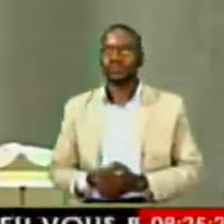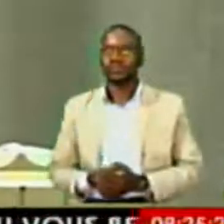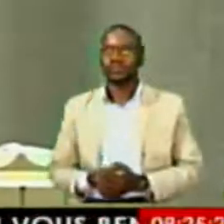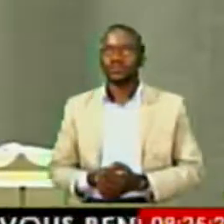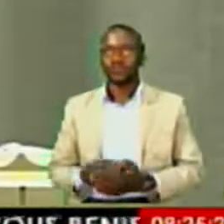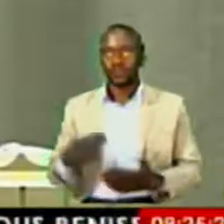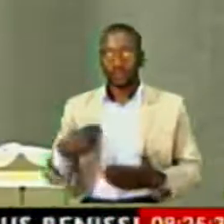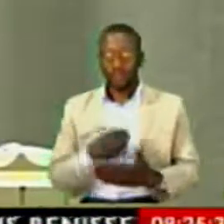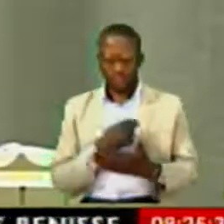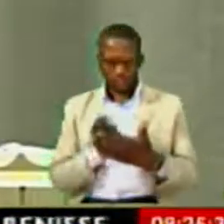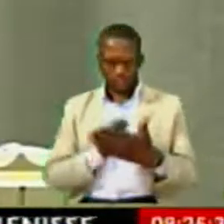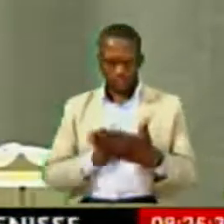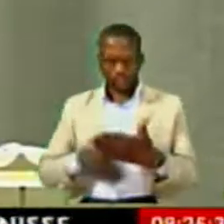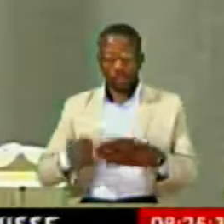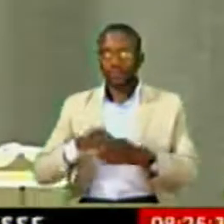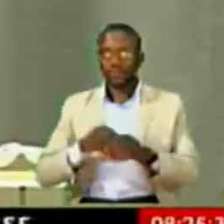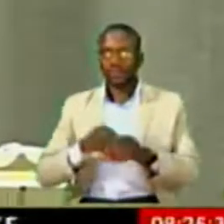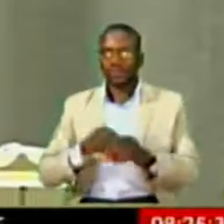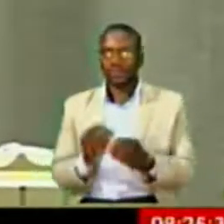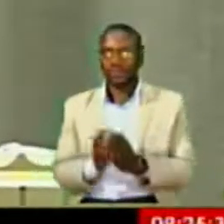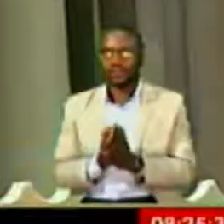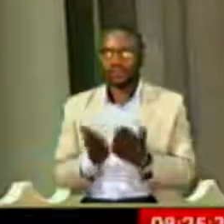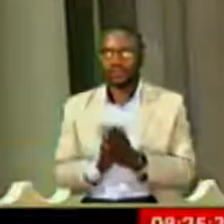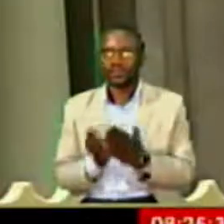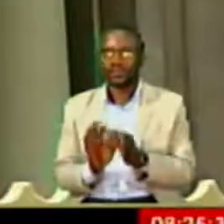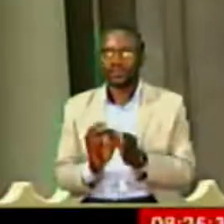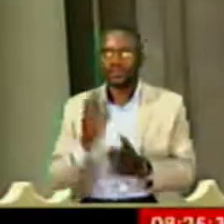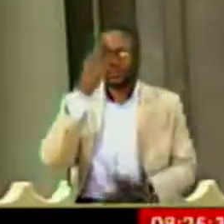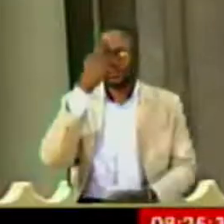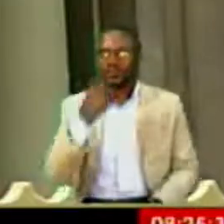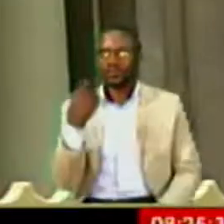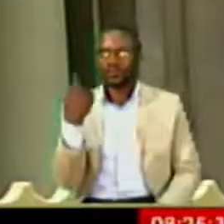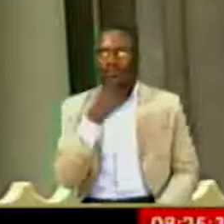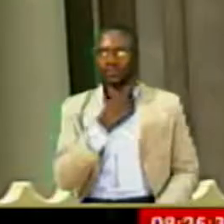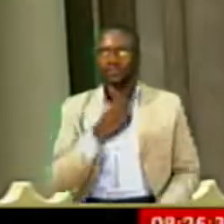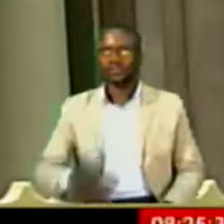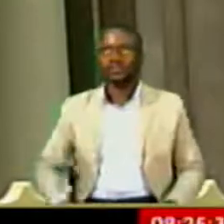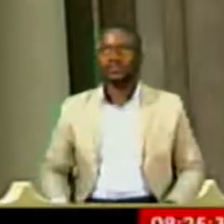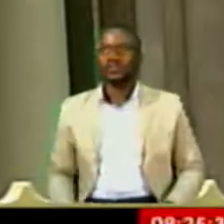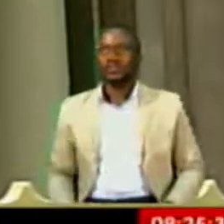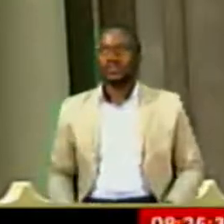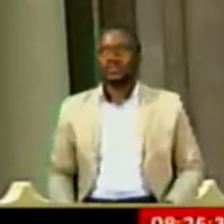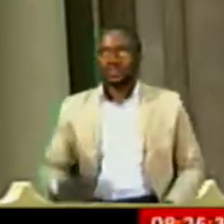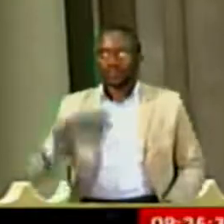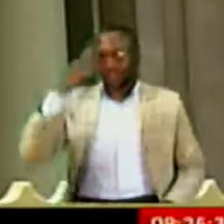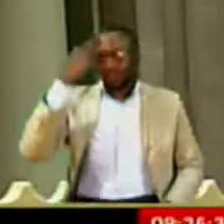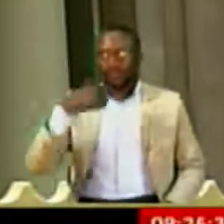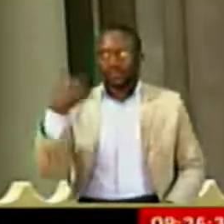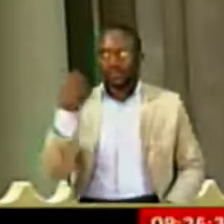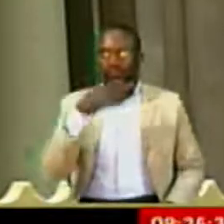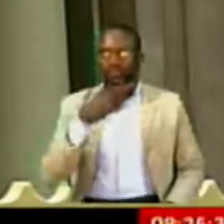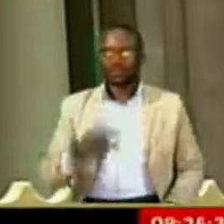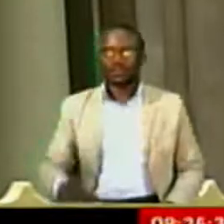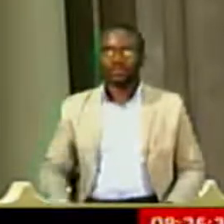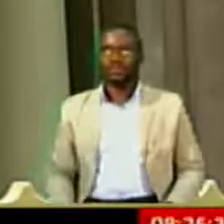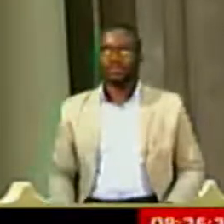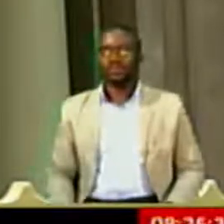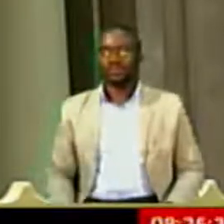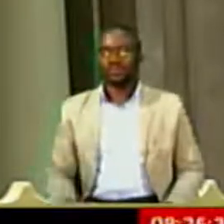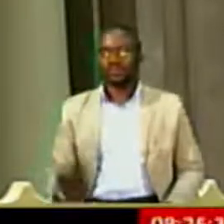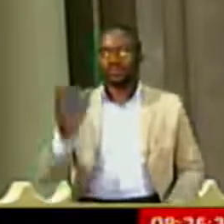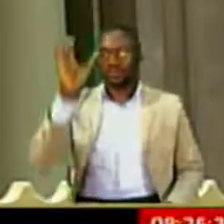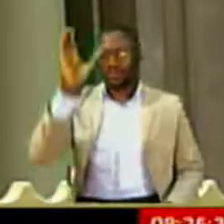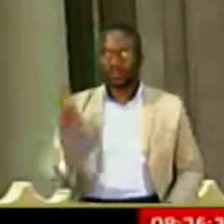Nous allons lire dans le livre de Romains. Let's read in the book of Romans. Romains chapitre